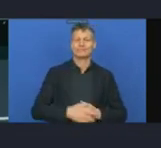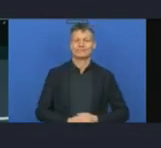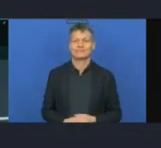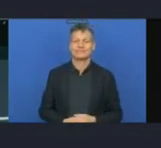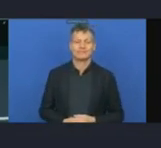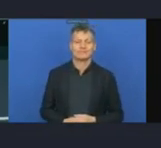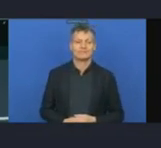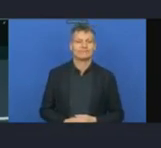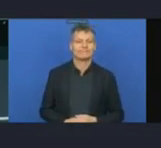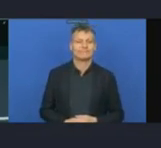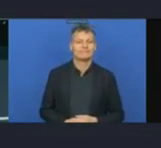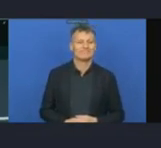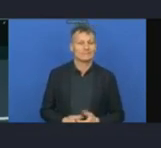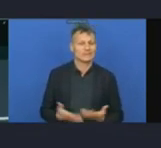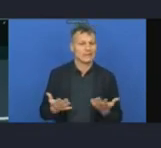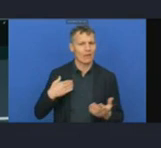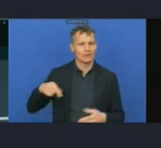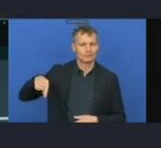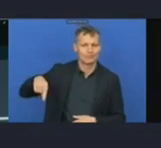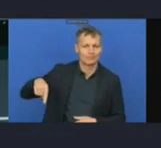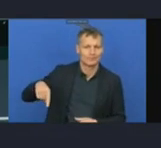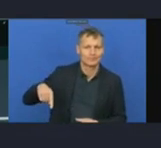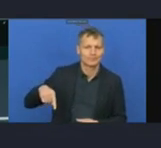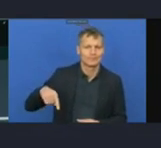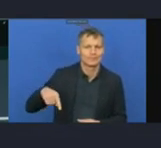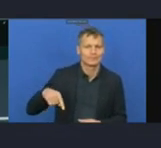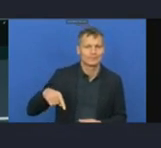It's arriving slowly.